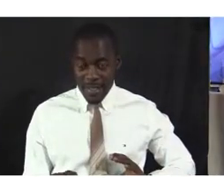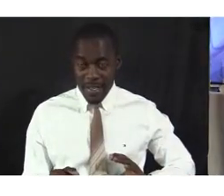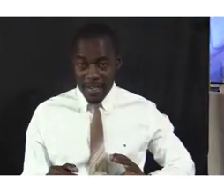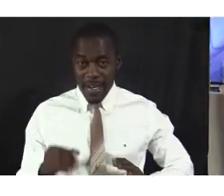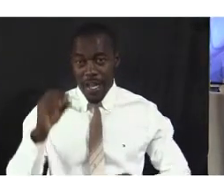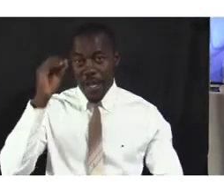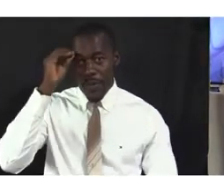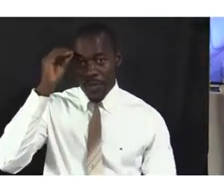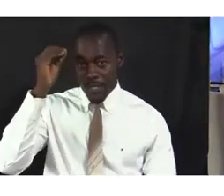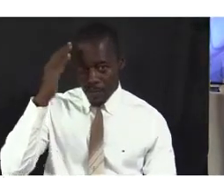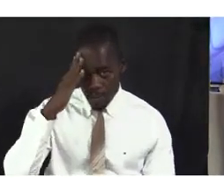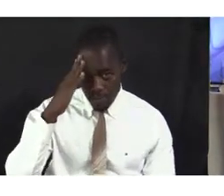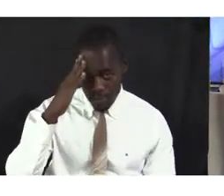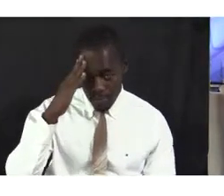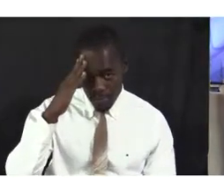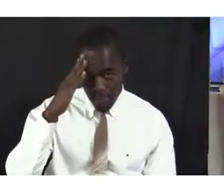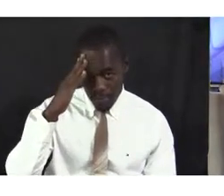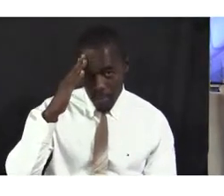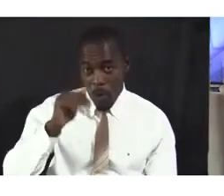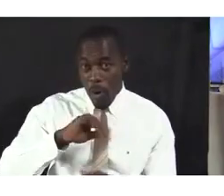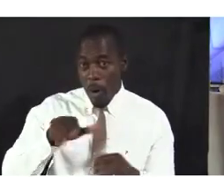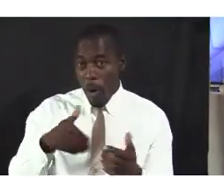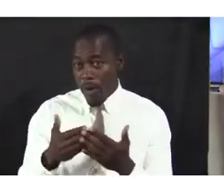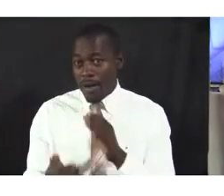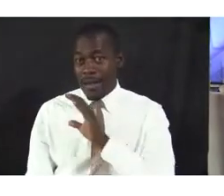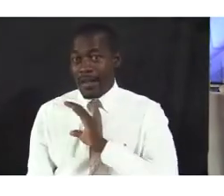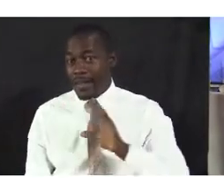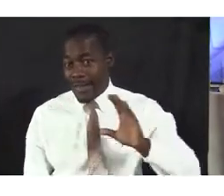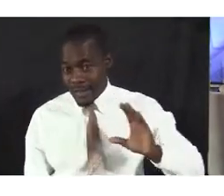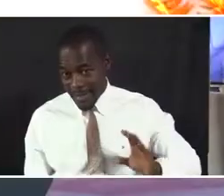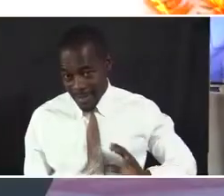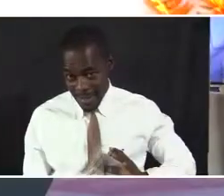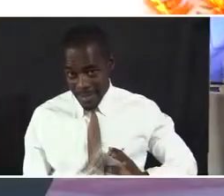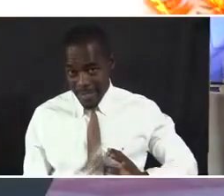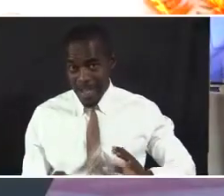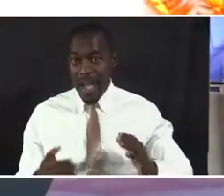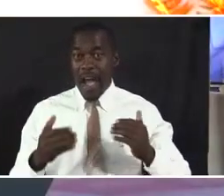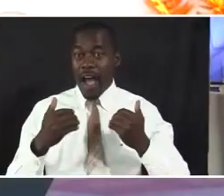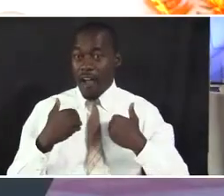education. All Christians offer, who have schools, they